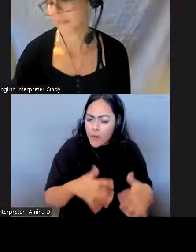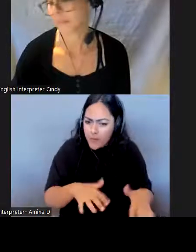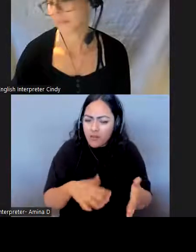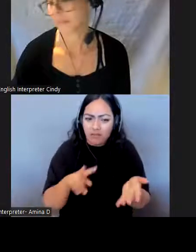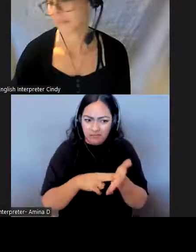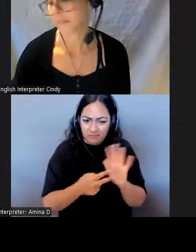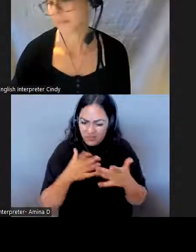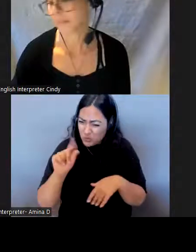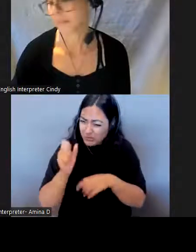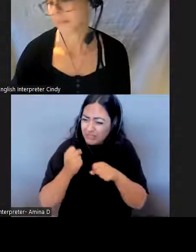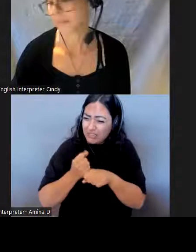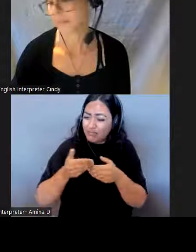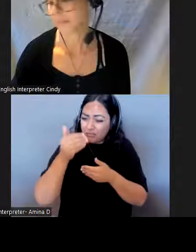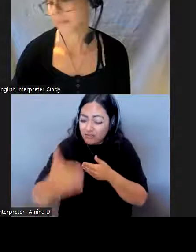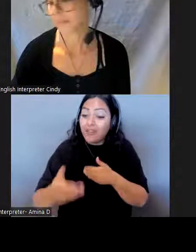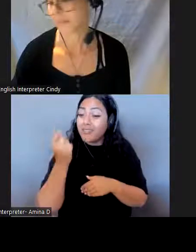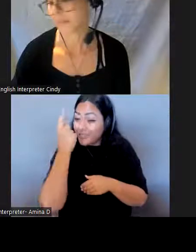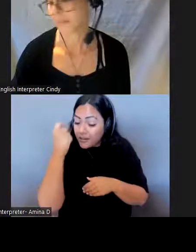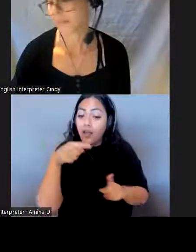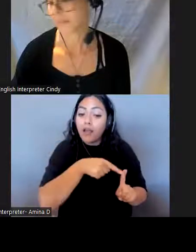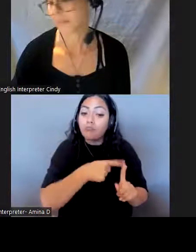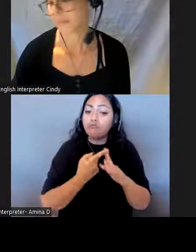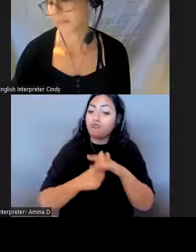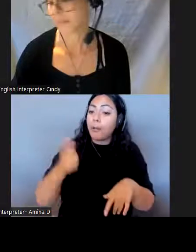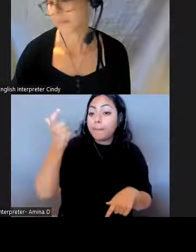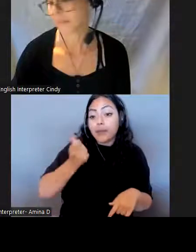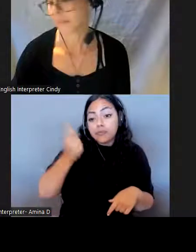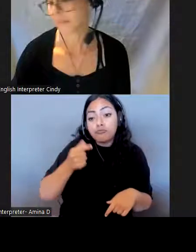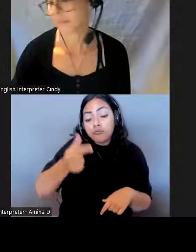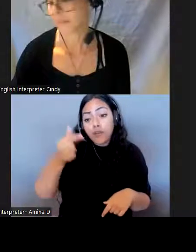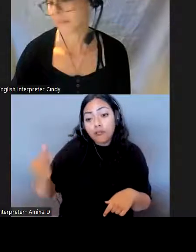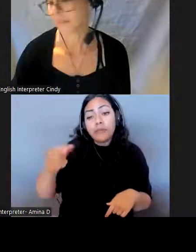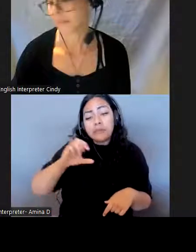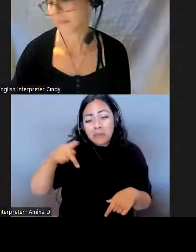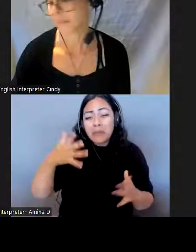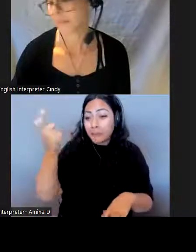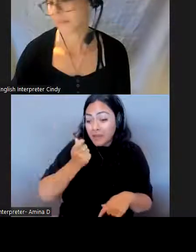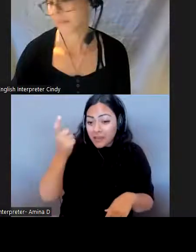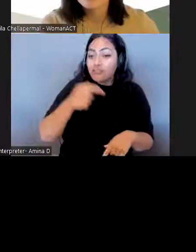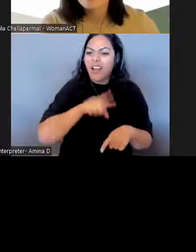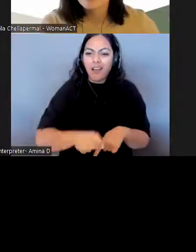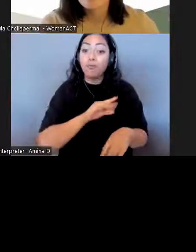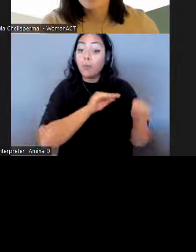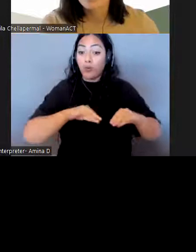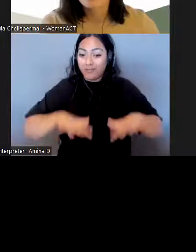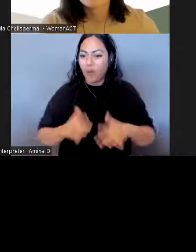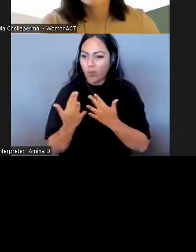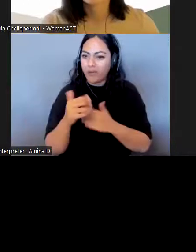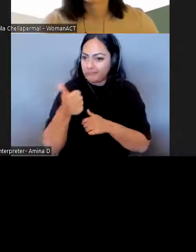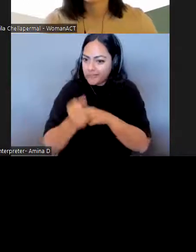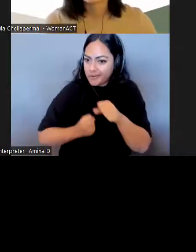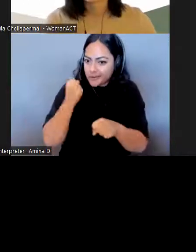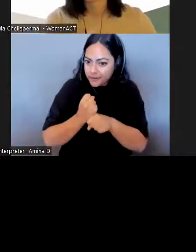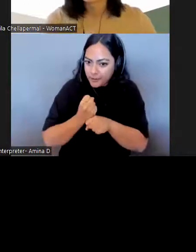again makes them very reliant on their sponsors. Because of immigration, there might also be a lack of knowledge of systems and rights, which leads